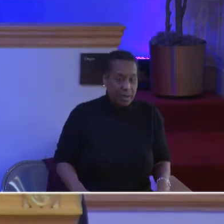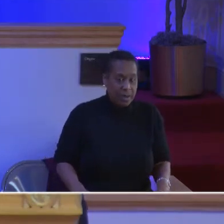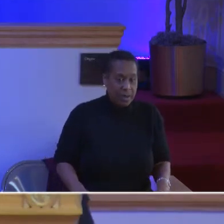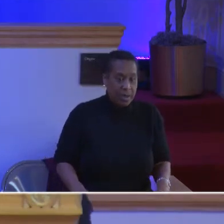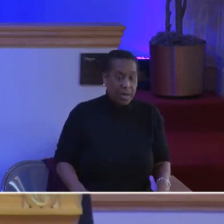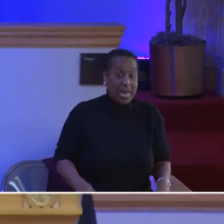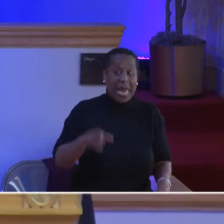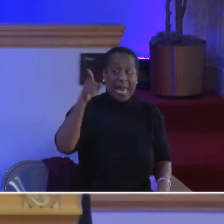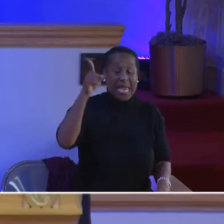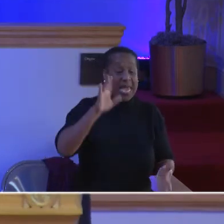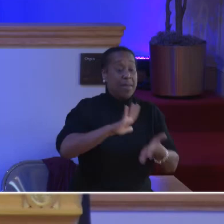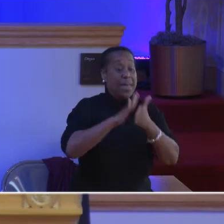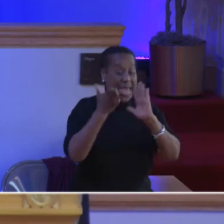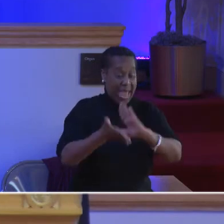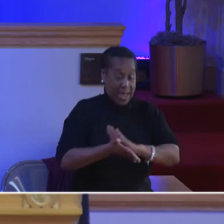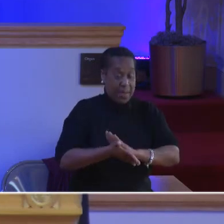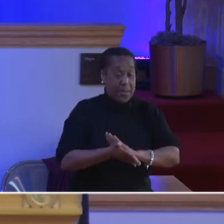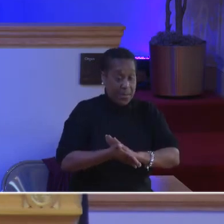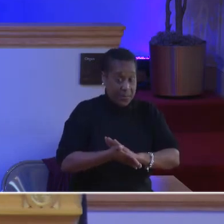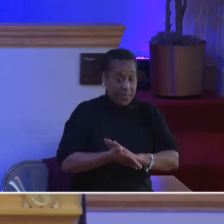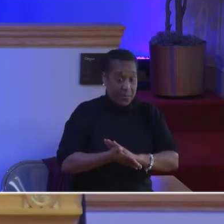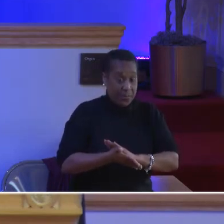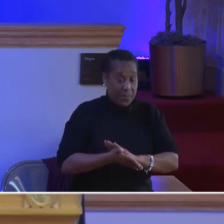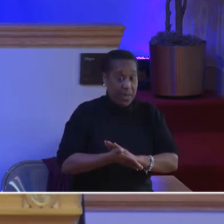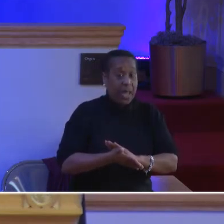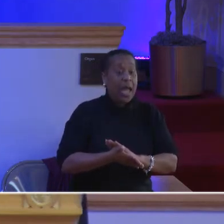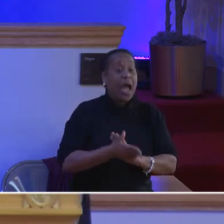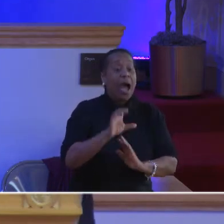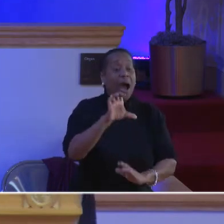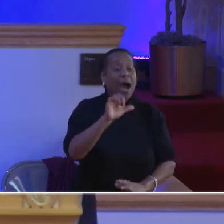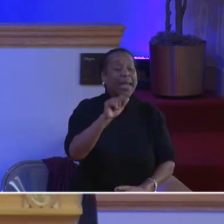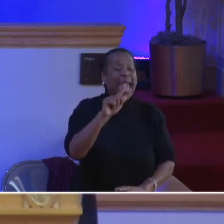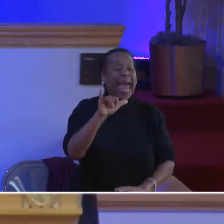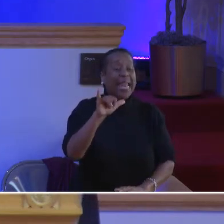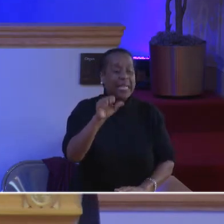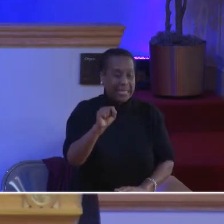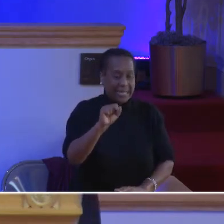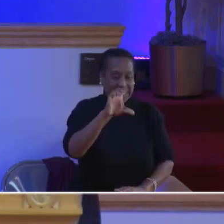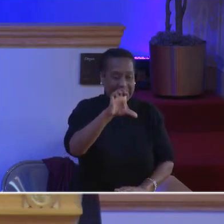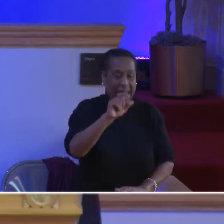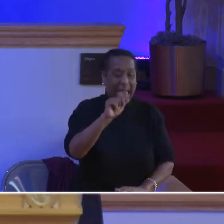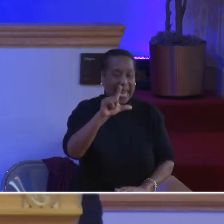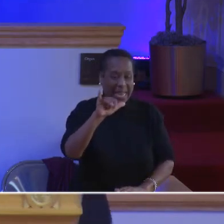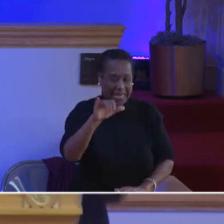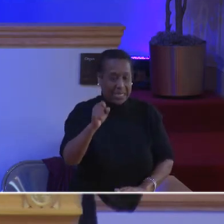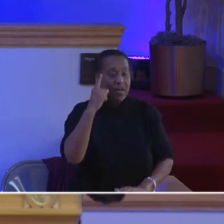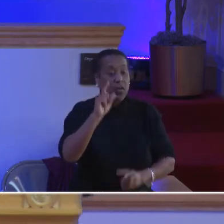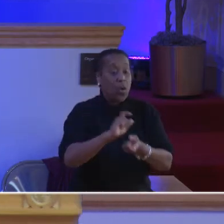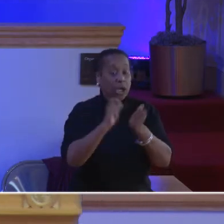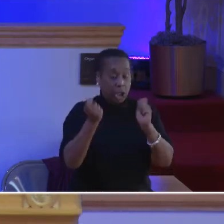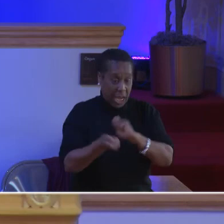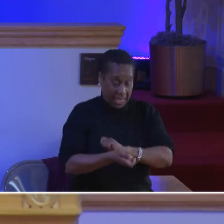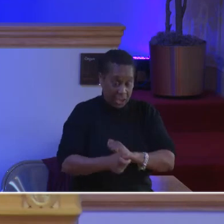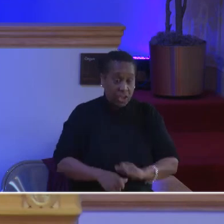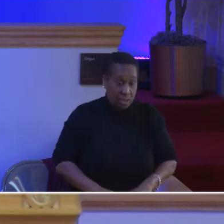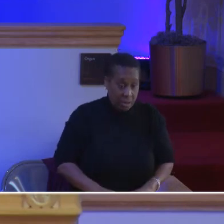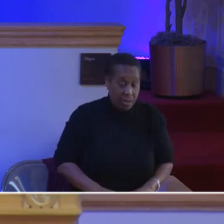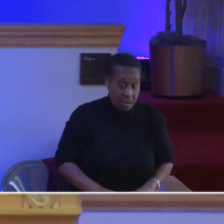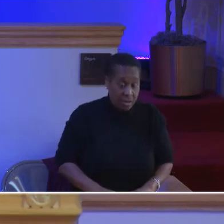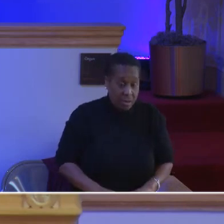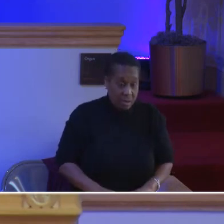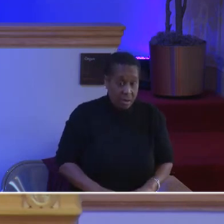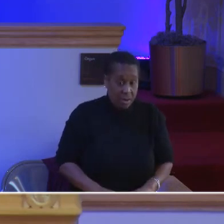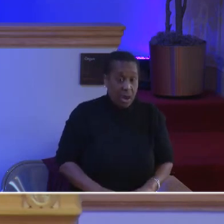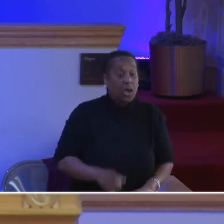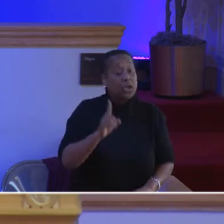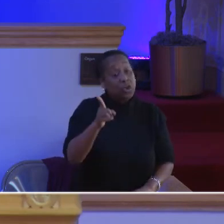She became a catalyst for change.